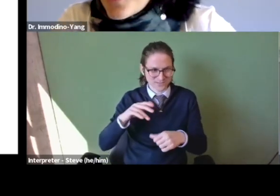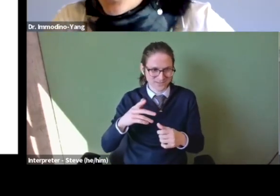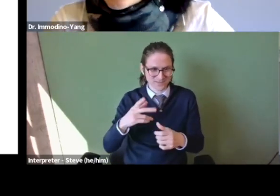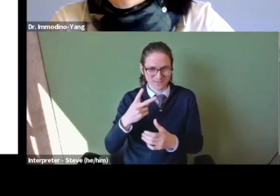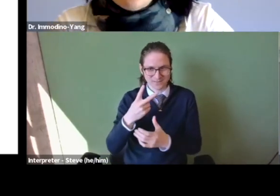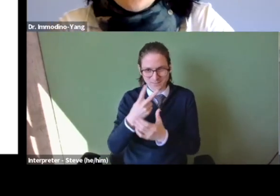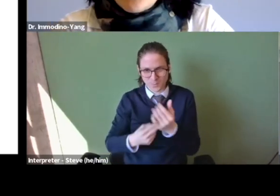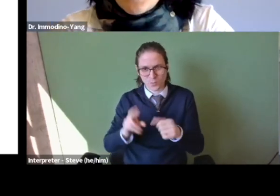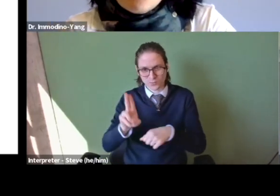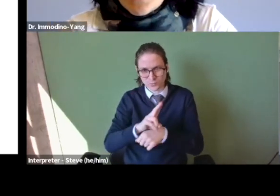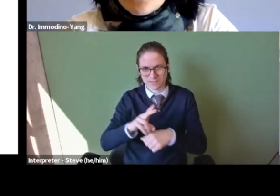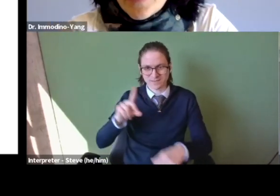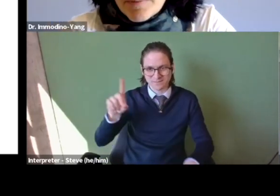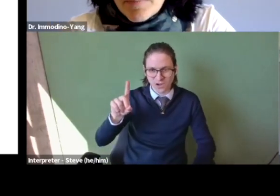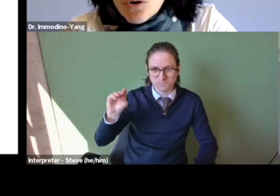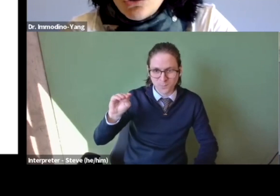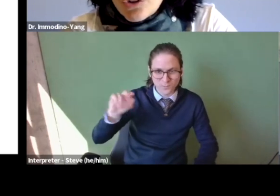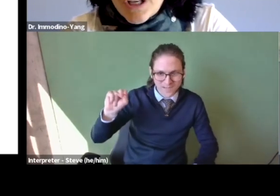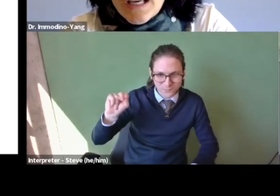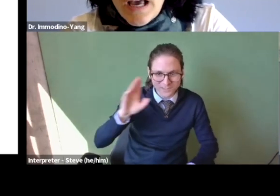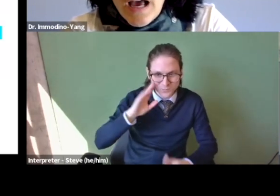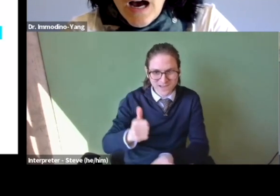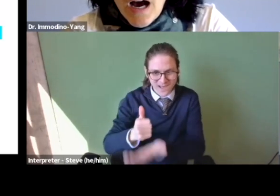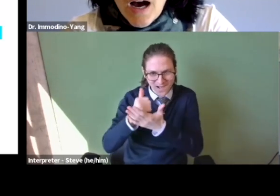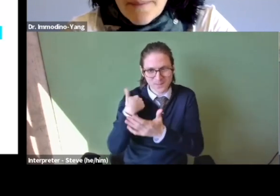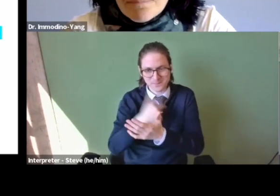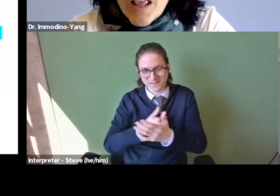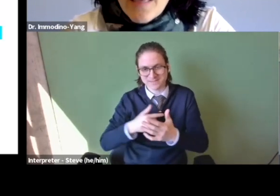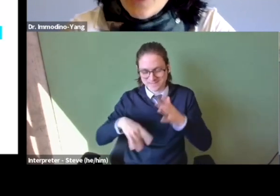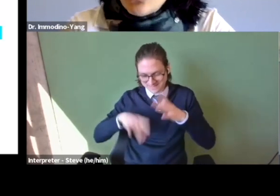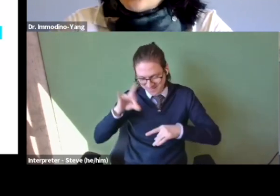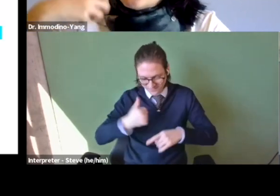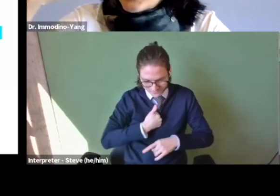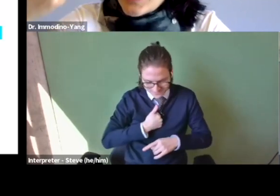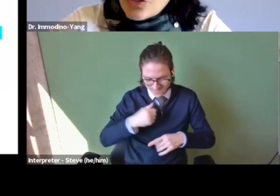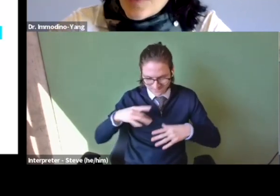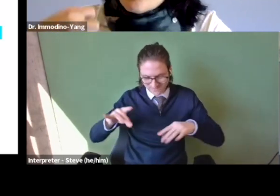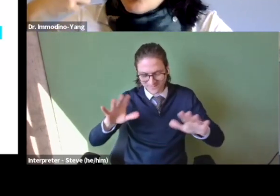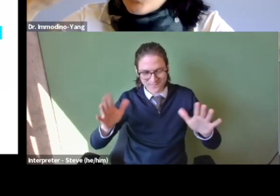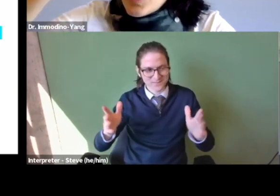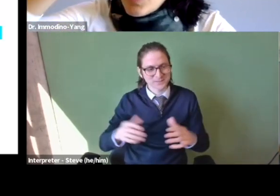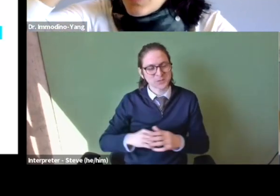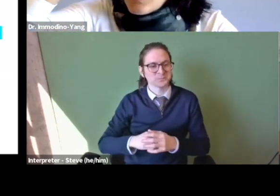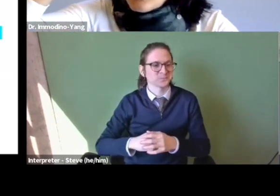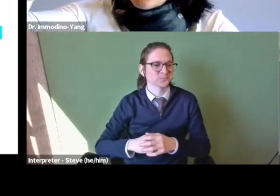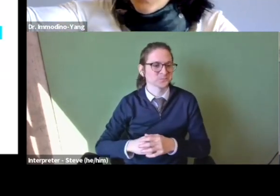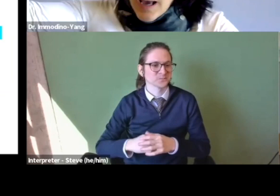and self-awareness, right? Makes me think about my own journey. And then she starts getting into these